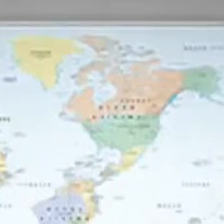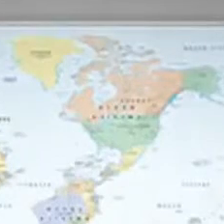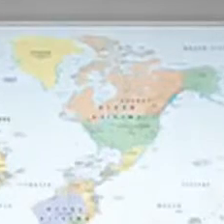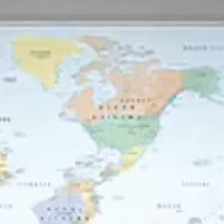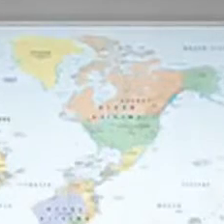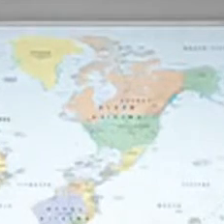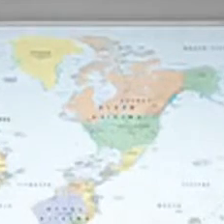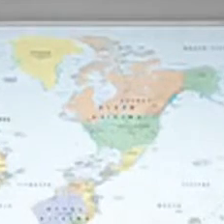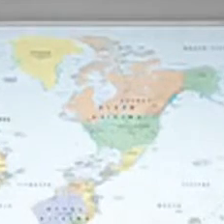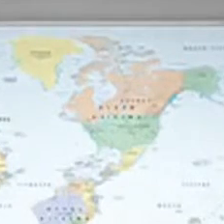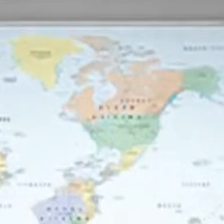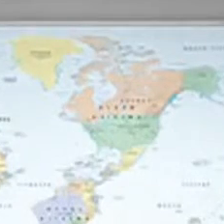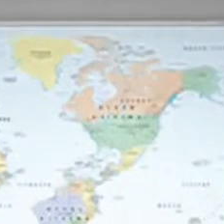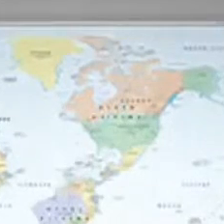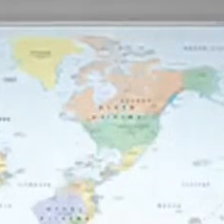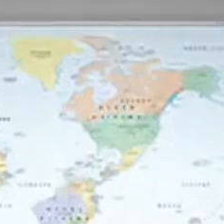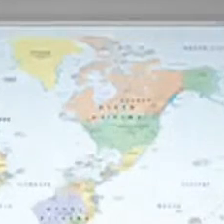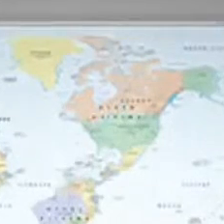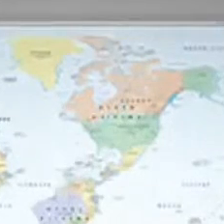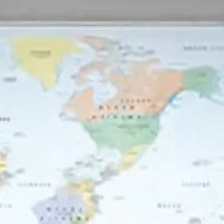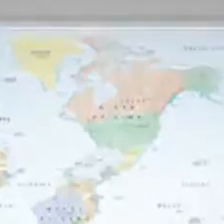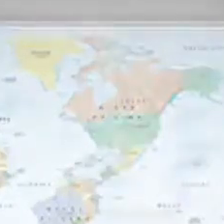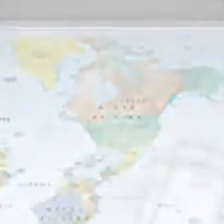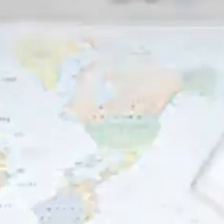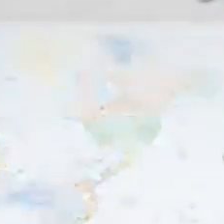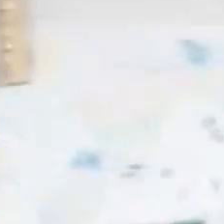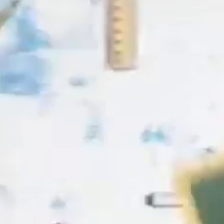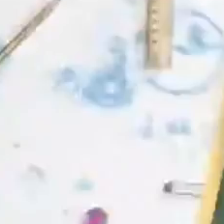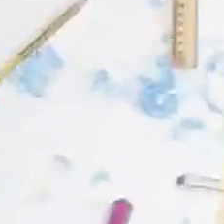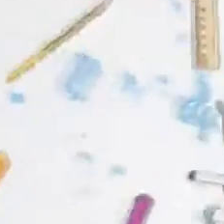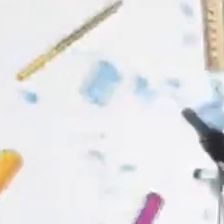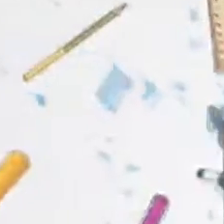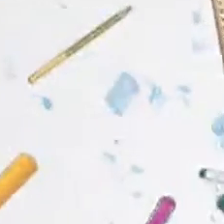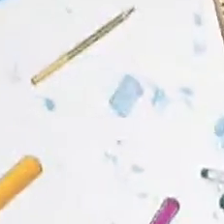Until next time, bye!